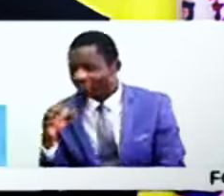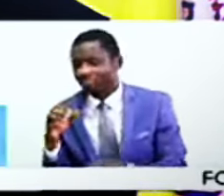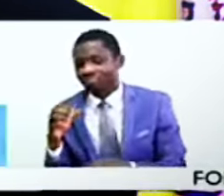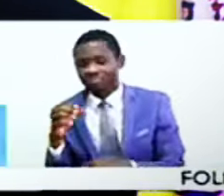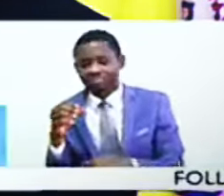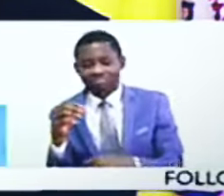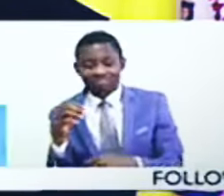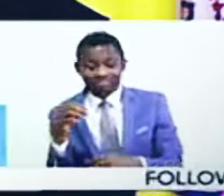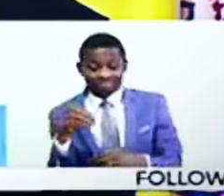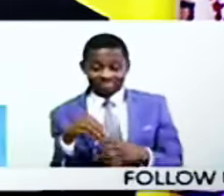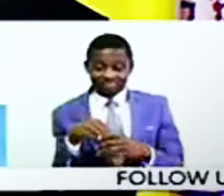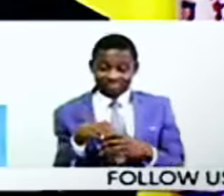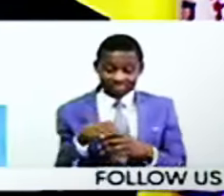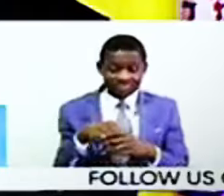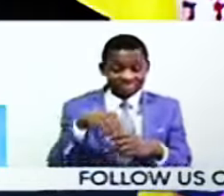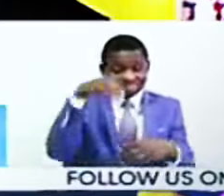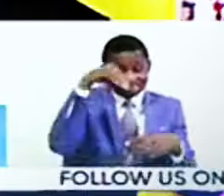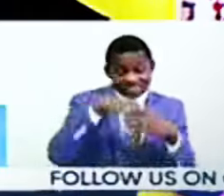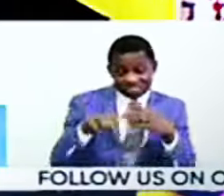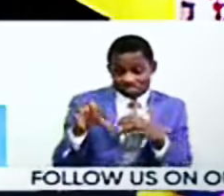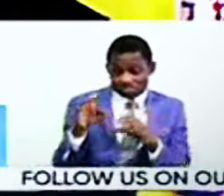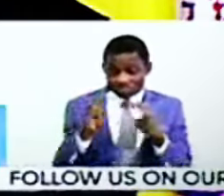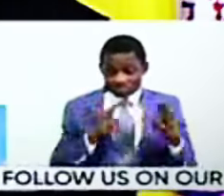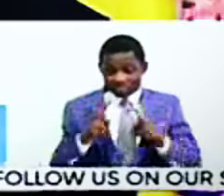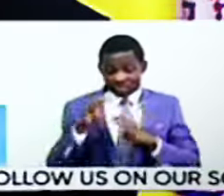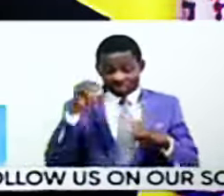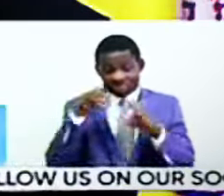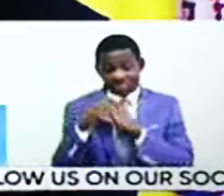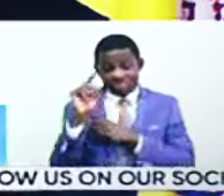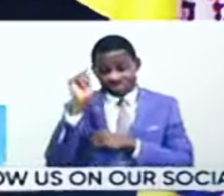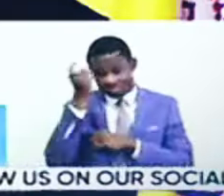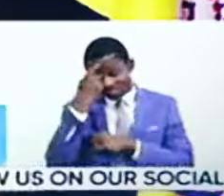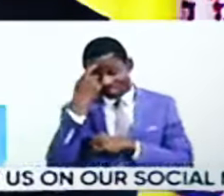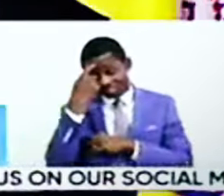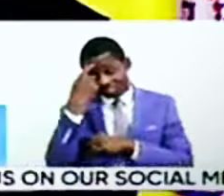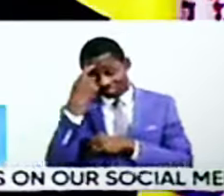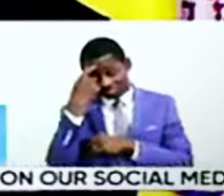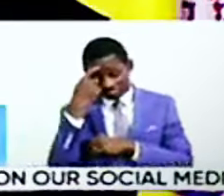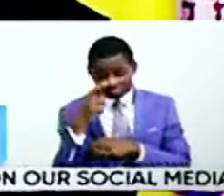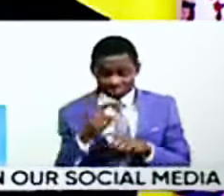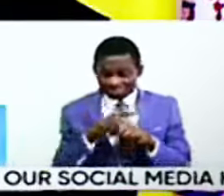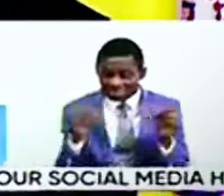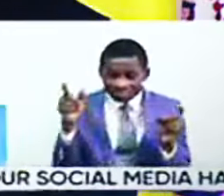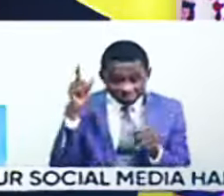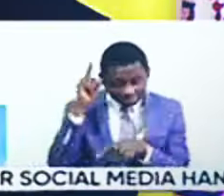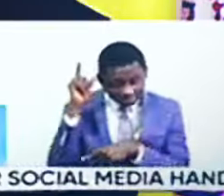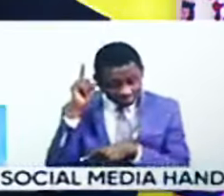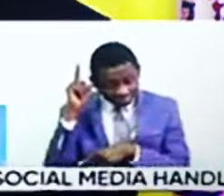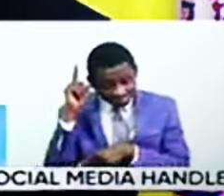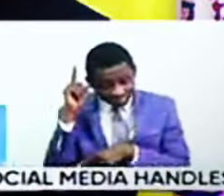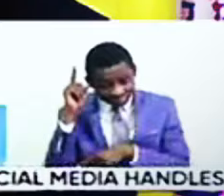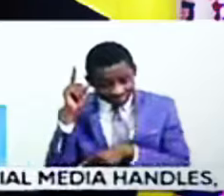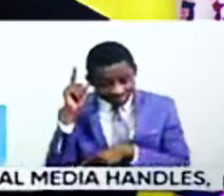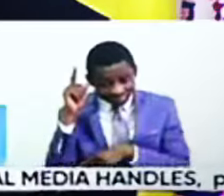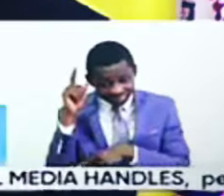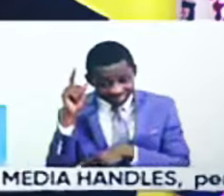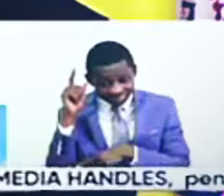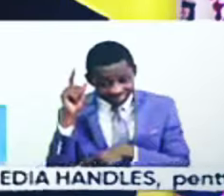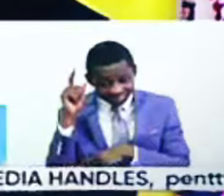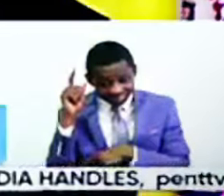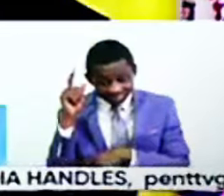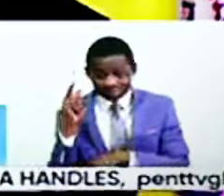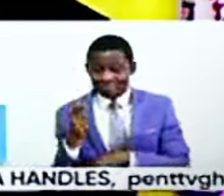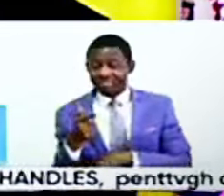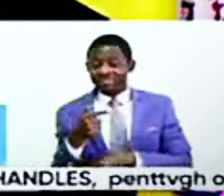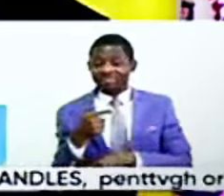In his conduct of government affairs. But listen to this. This is a man born of a